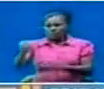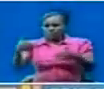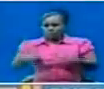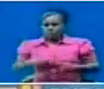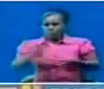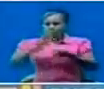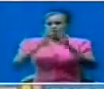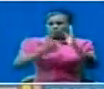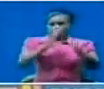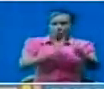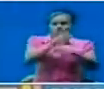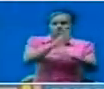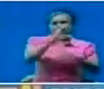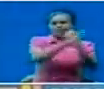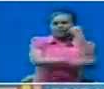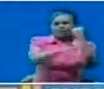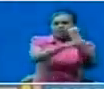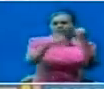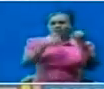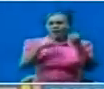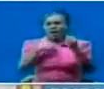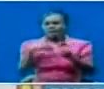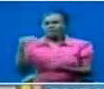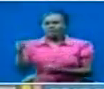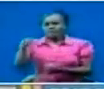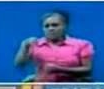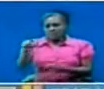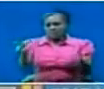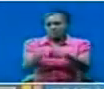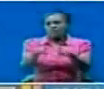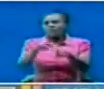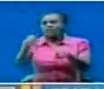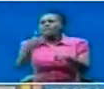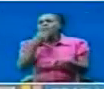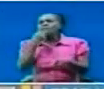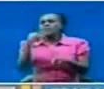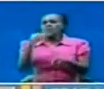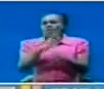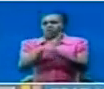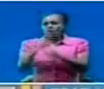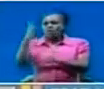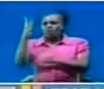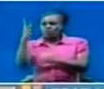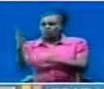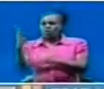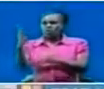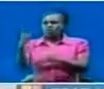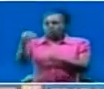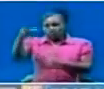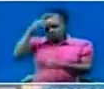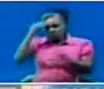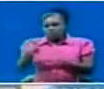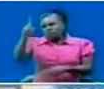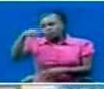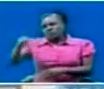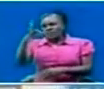cross-country silver medalist Andrew Lorot and Alfred Ngeno. However, it was the Chibara boys' form 4 student Alfred Ngeno who won the race in a